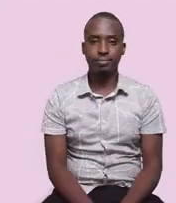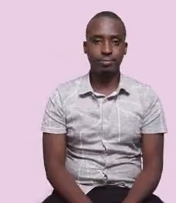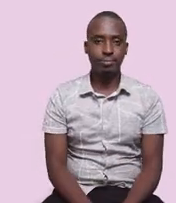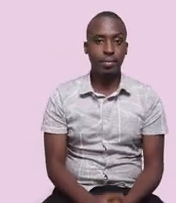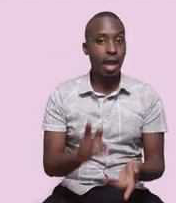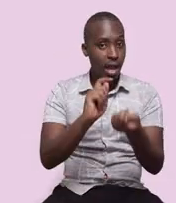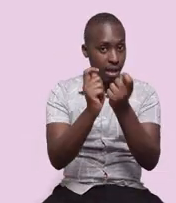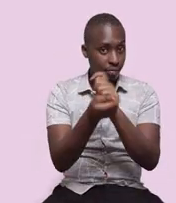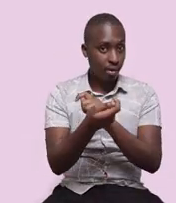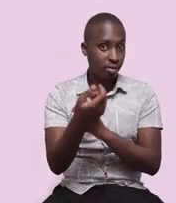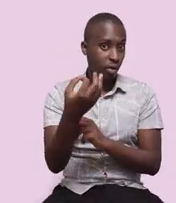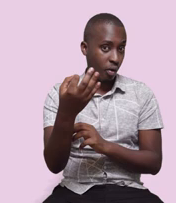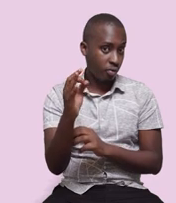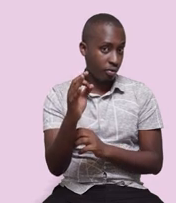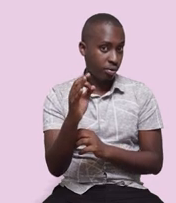The inverse of